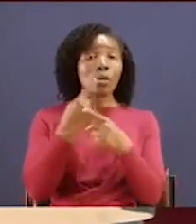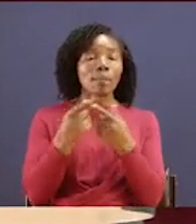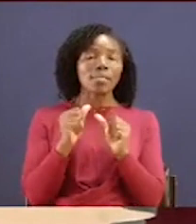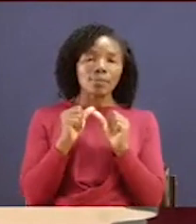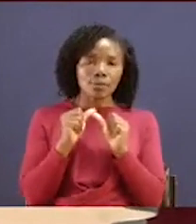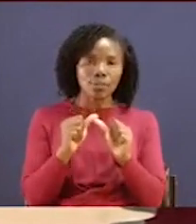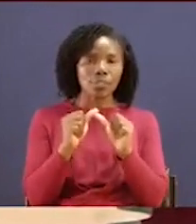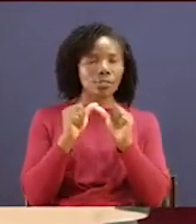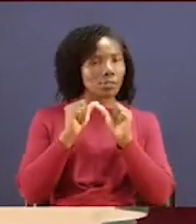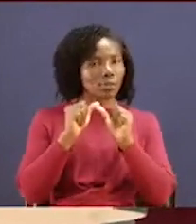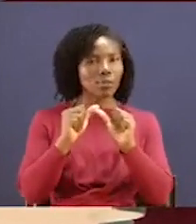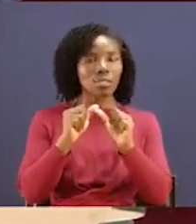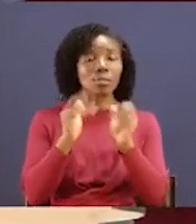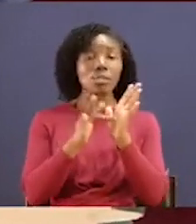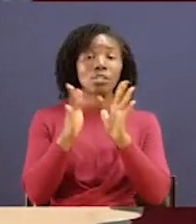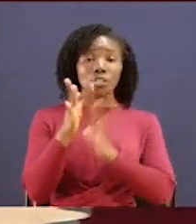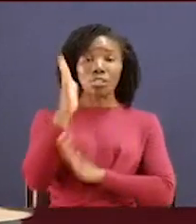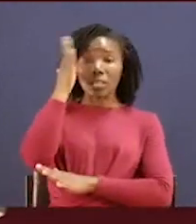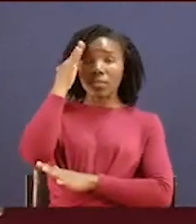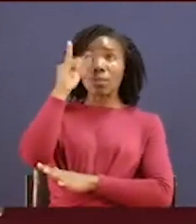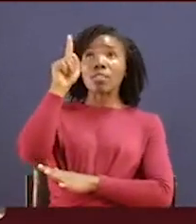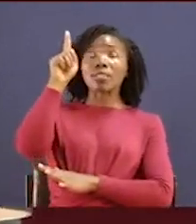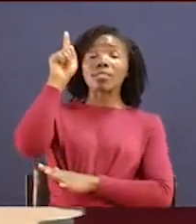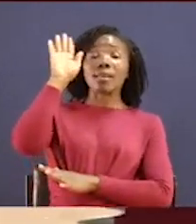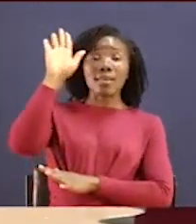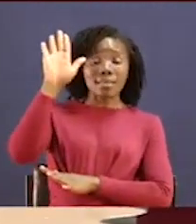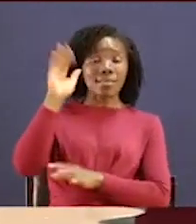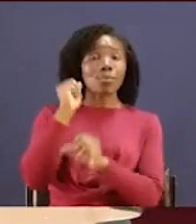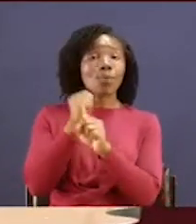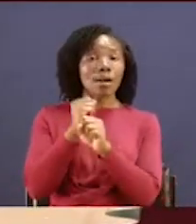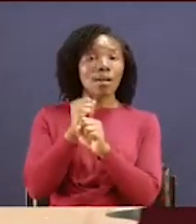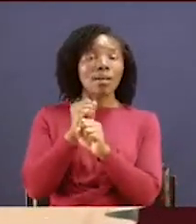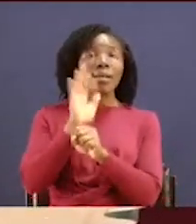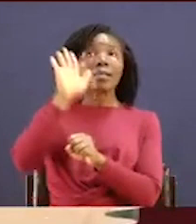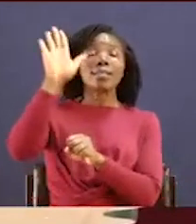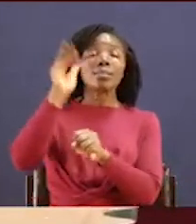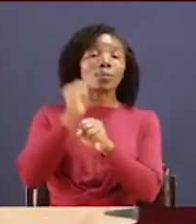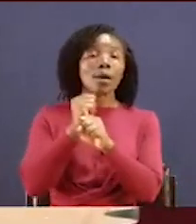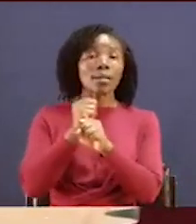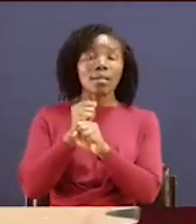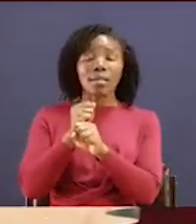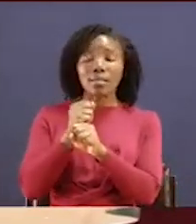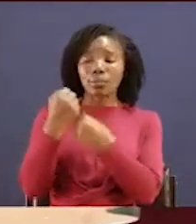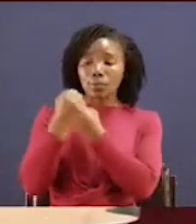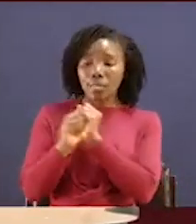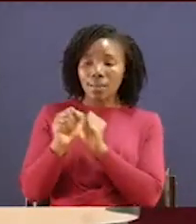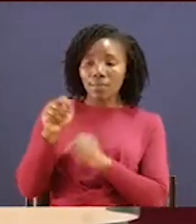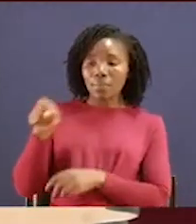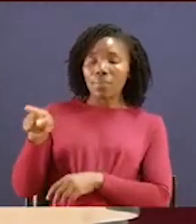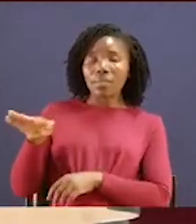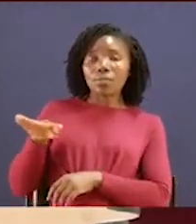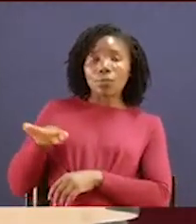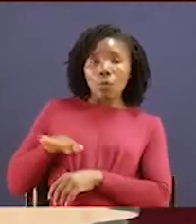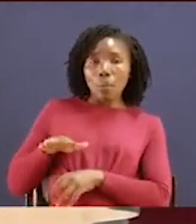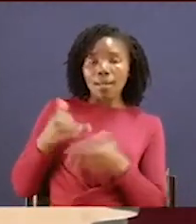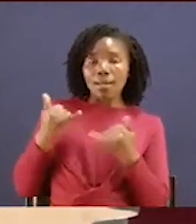for it. So Jesus knows his mission all too well. His mission is to come for this one. And therefore he stops there. The lady comes over and